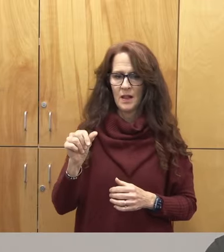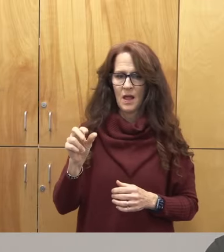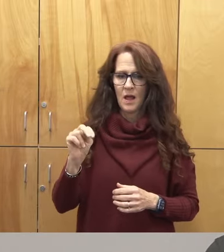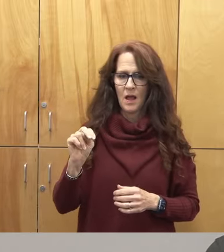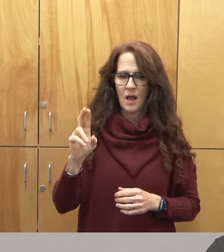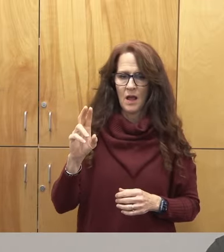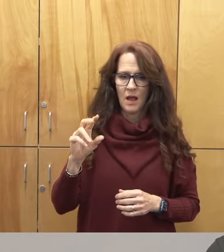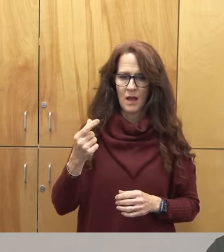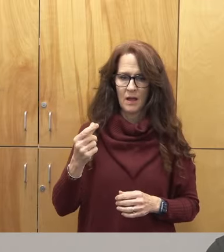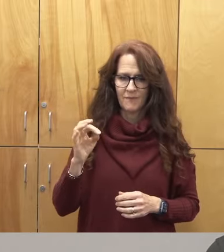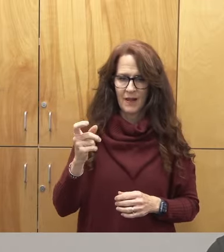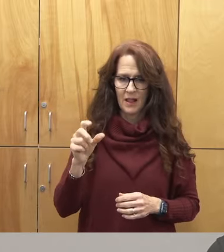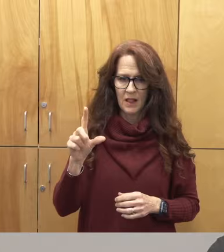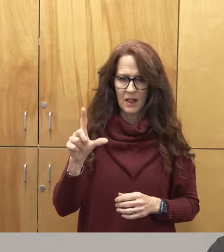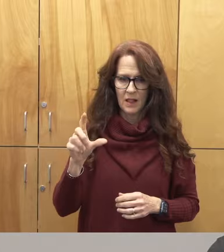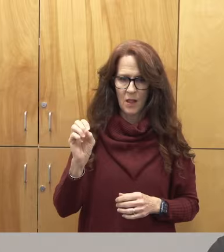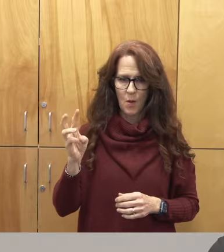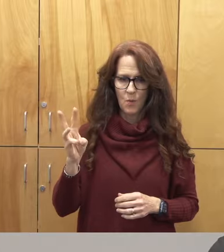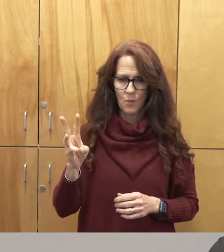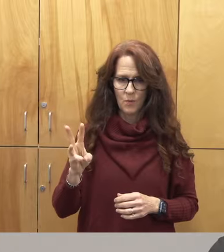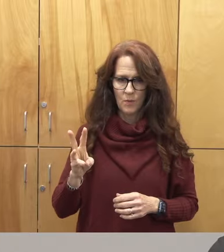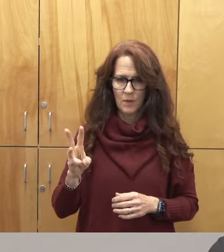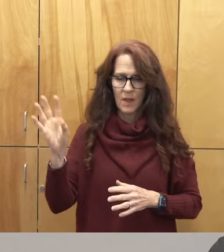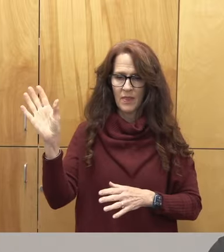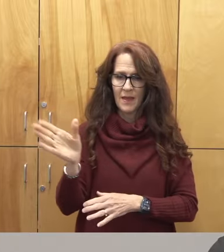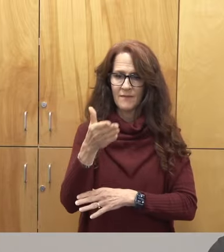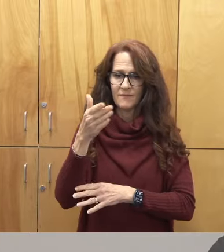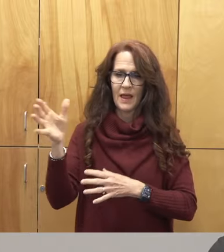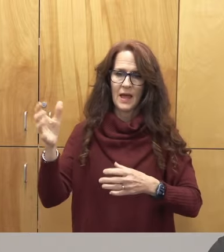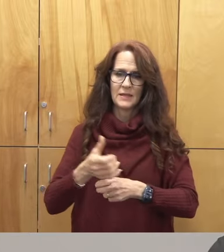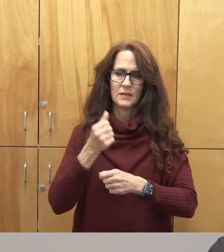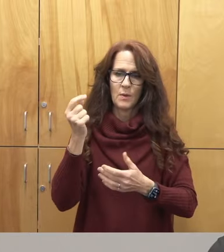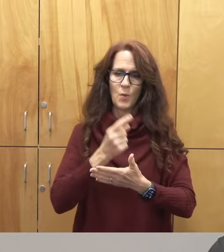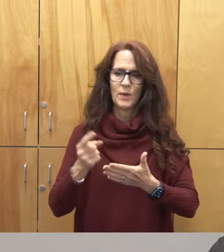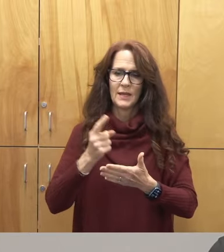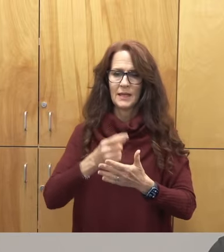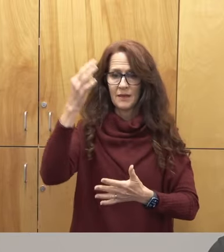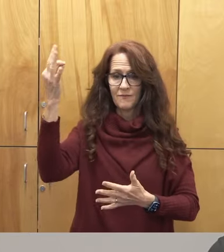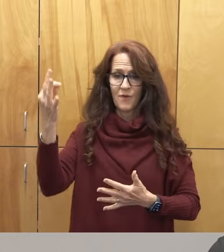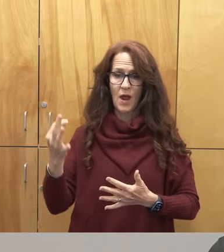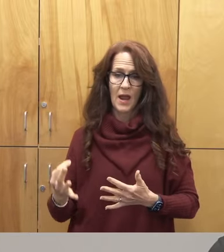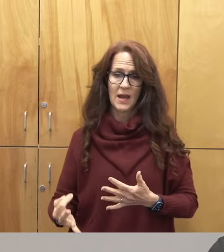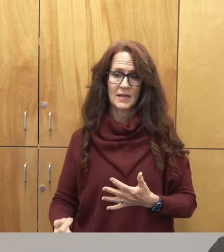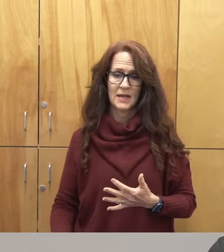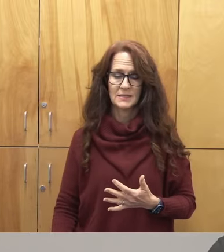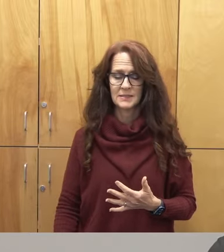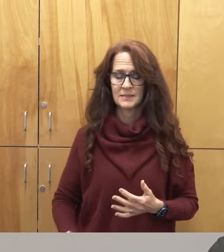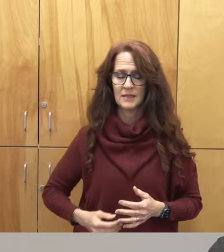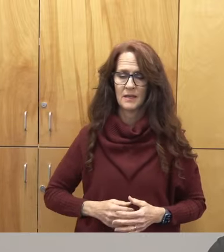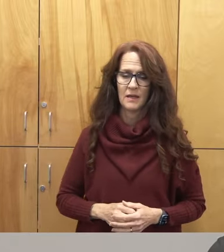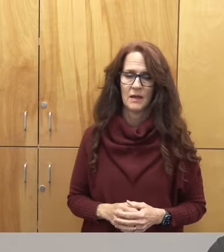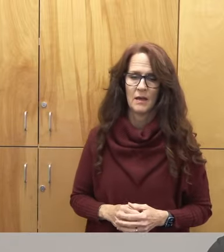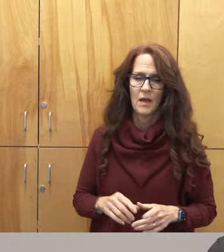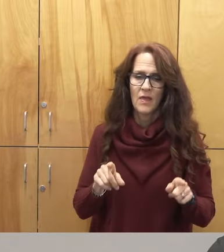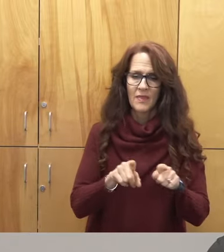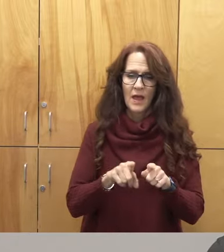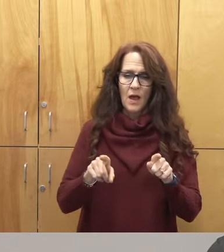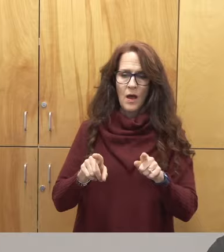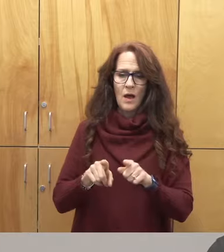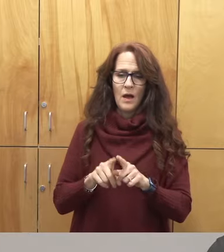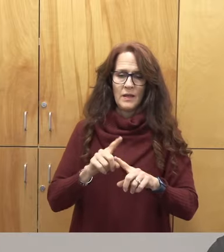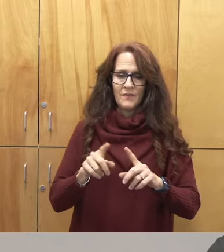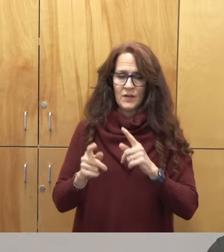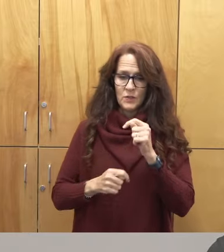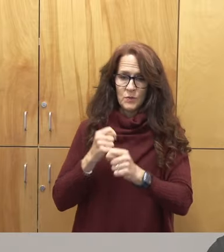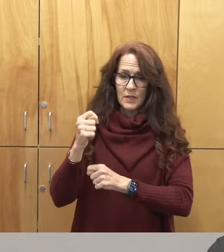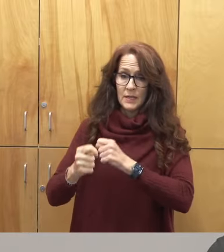tradition of the flag ceremony. I think it's weekly on Friday. And they also had different